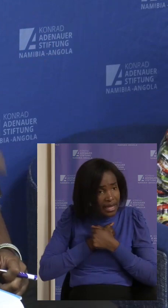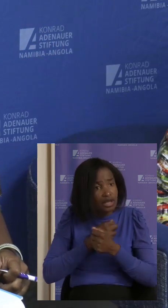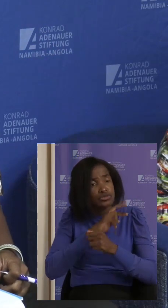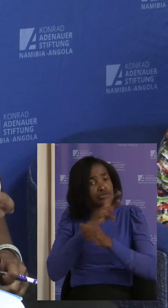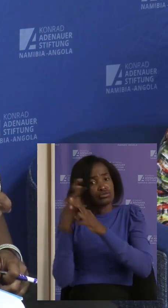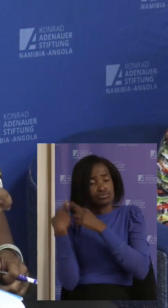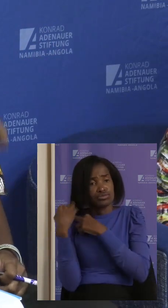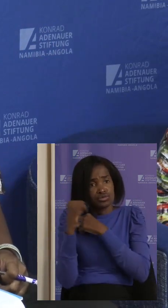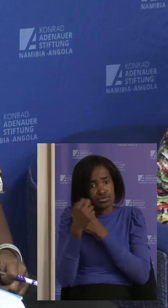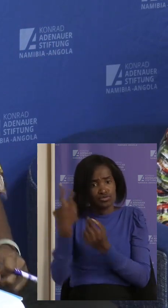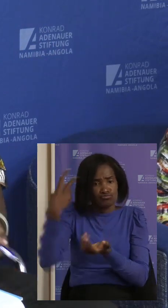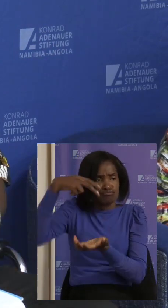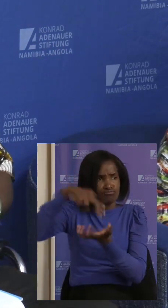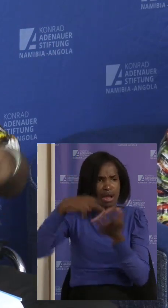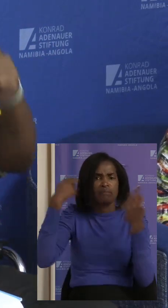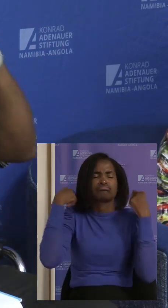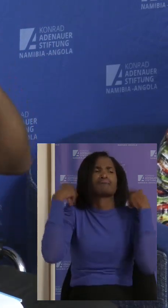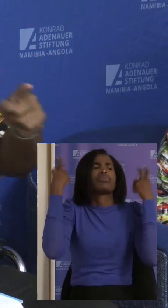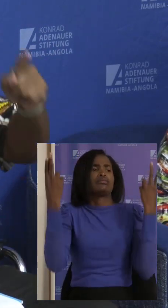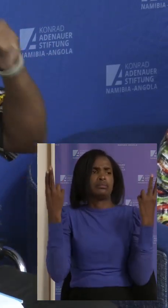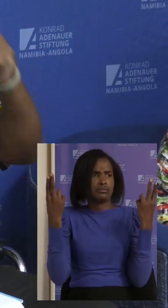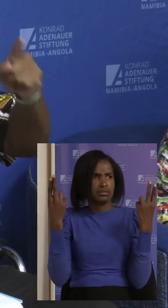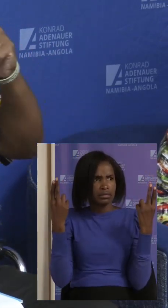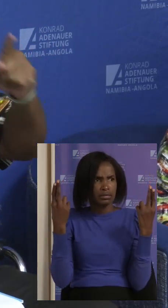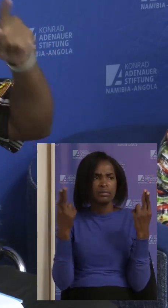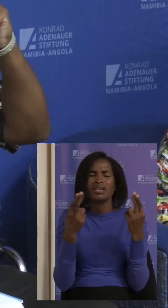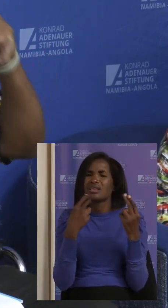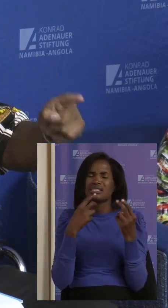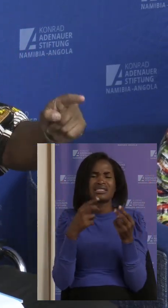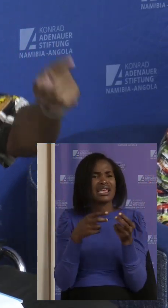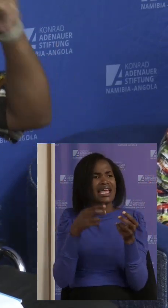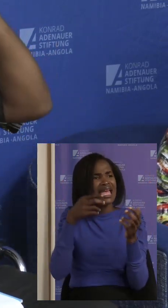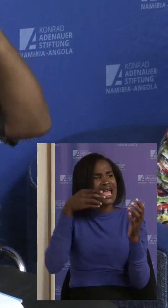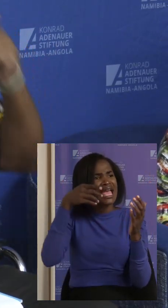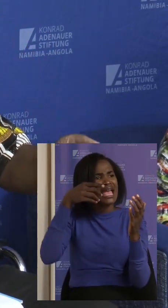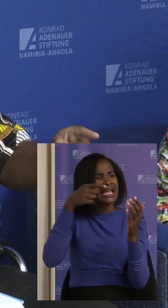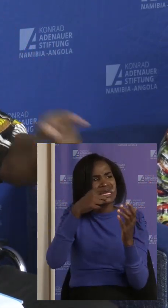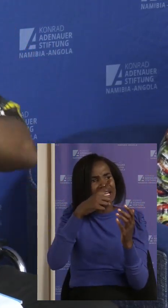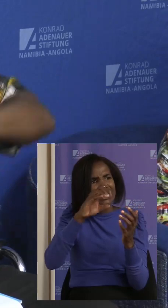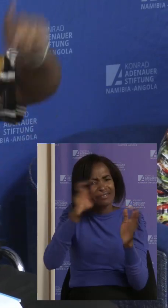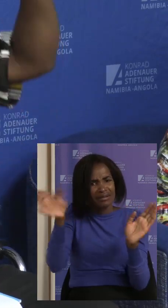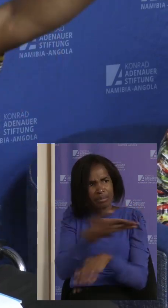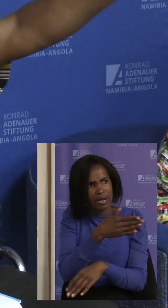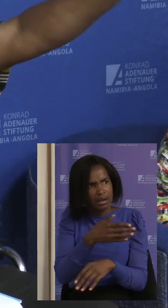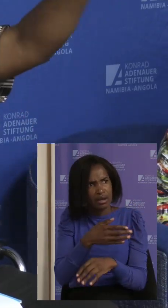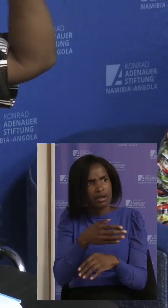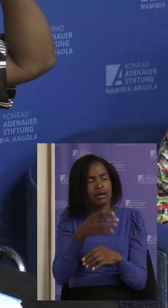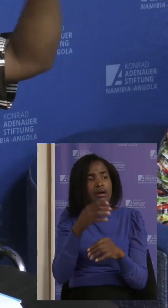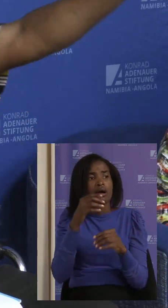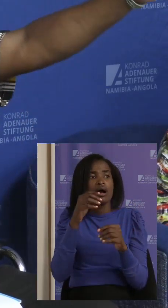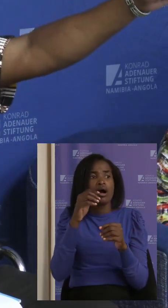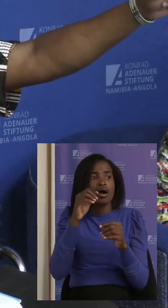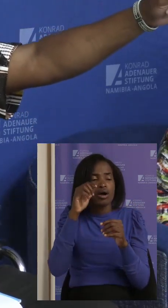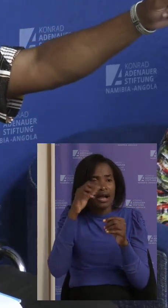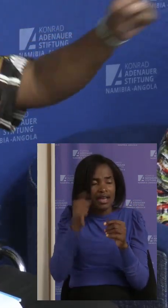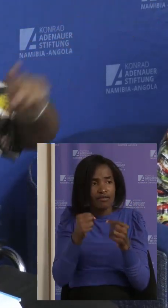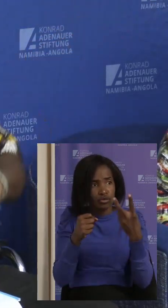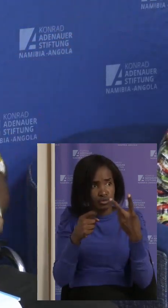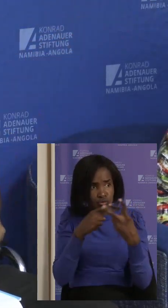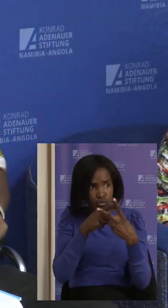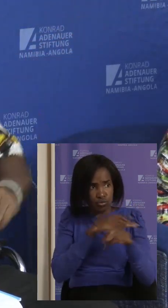to stand up and say that let's get away with the exit point of grade 11. Everybody goes. There you have two